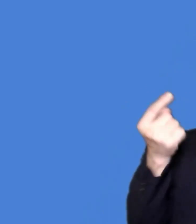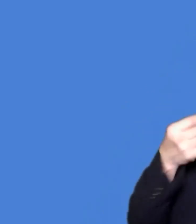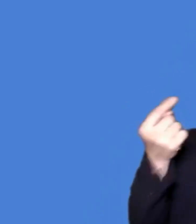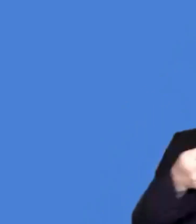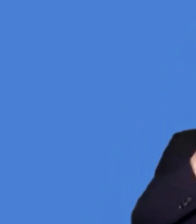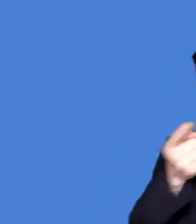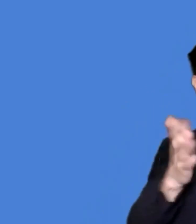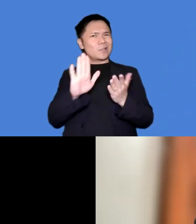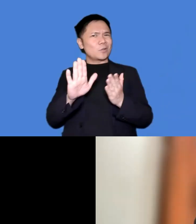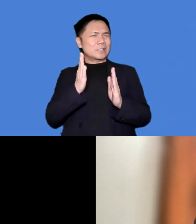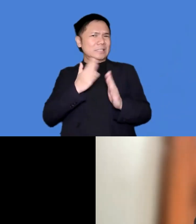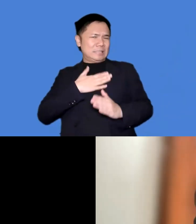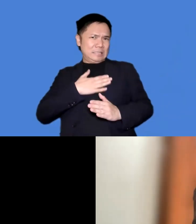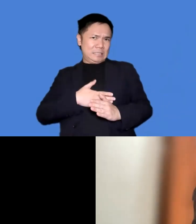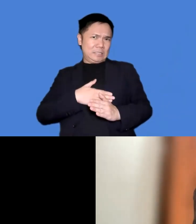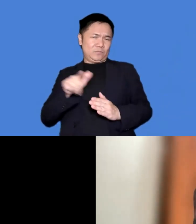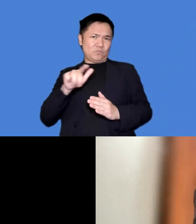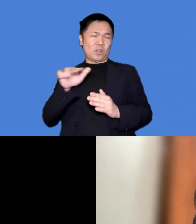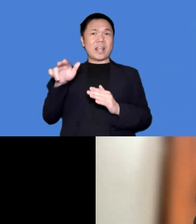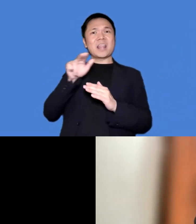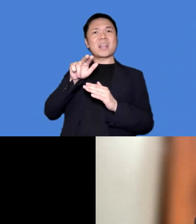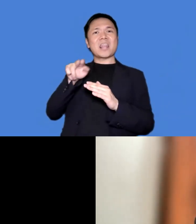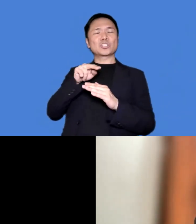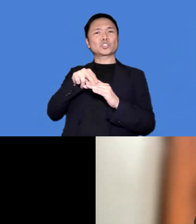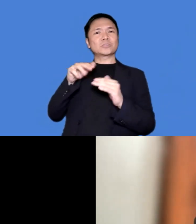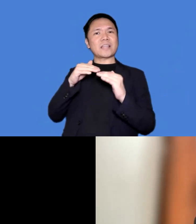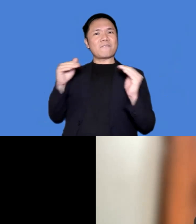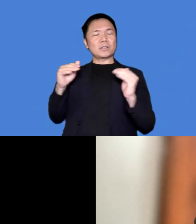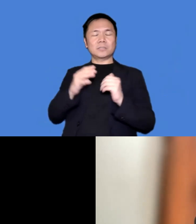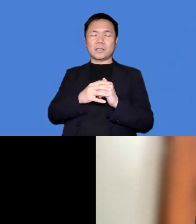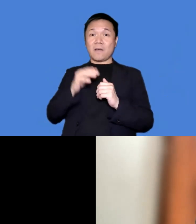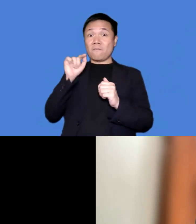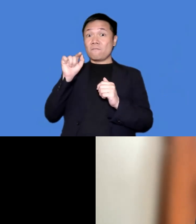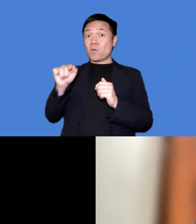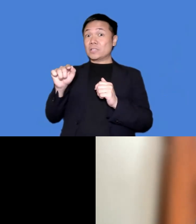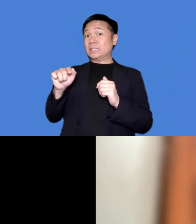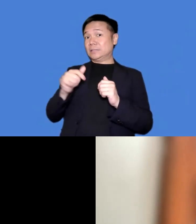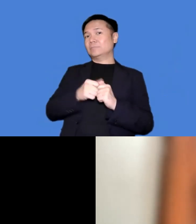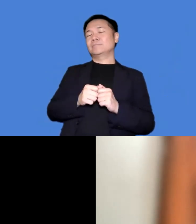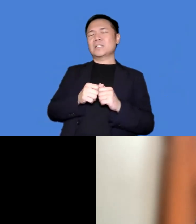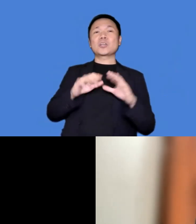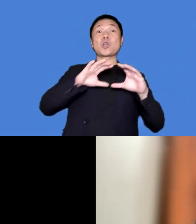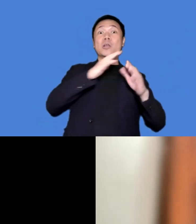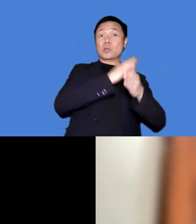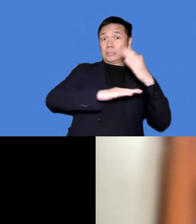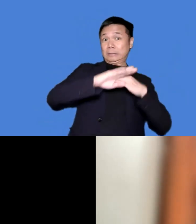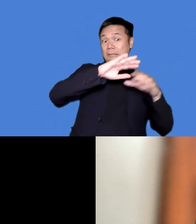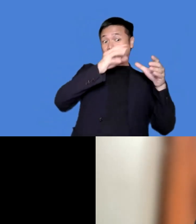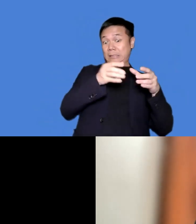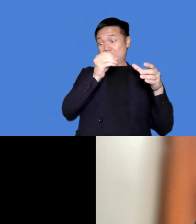needs, especially at the national level, especially for underrepresented groups. Thank you so much.